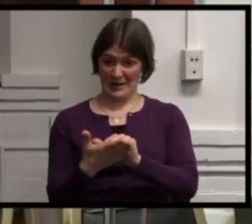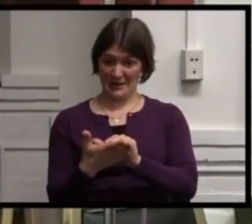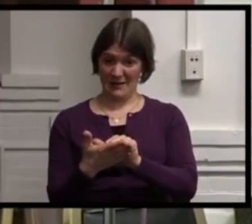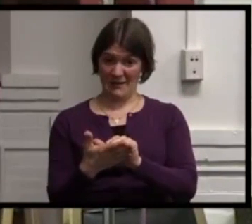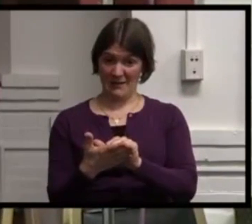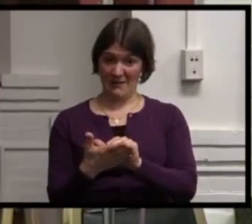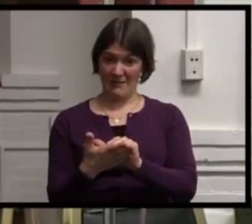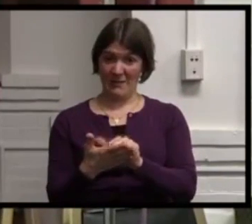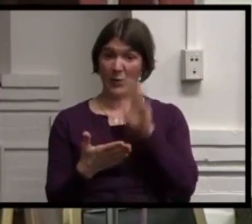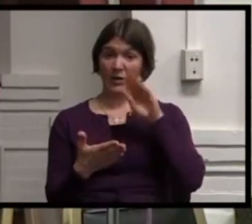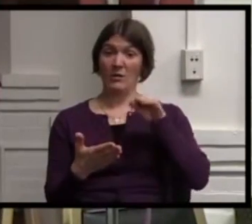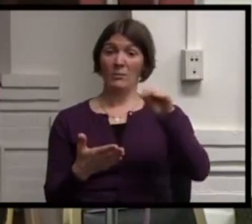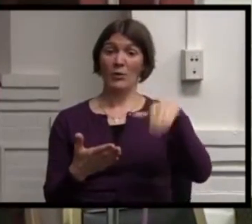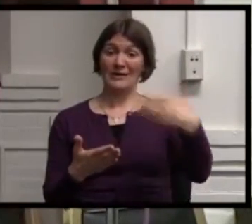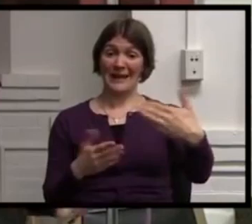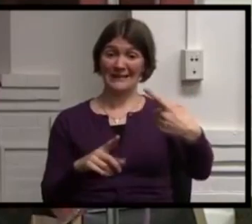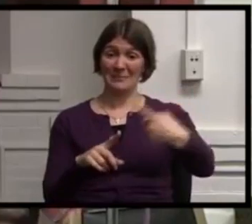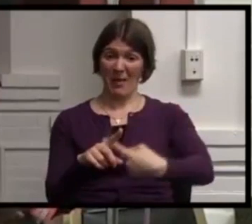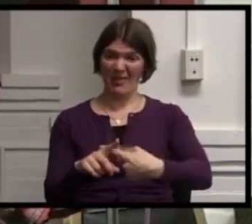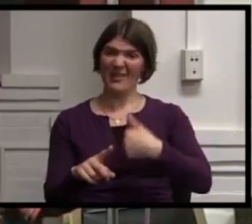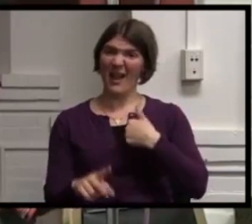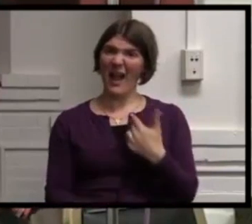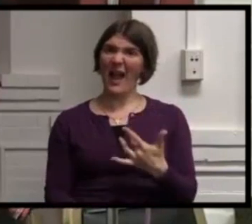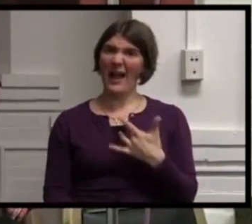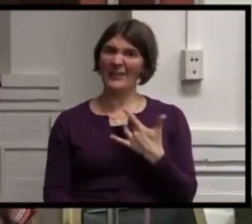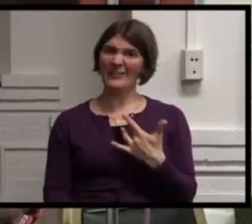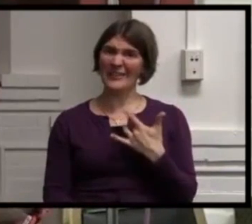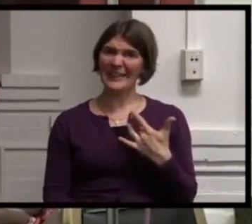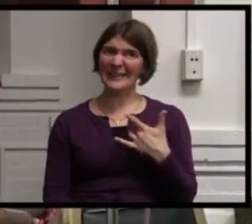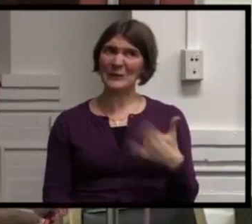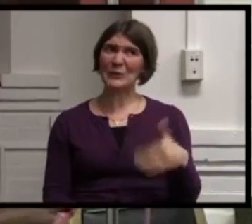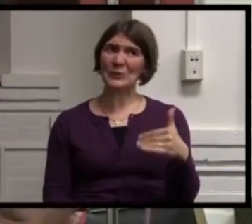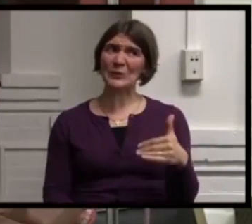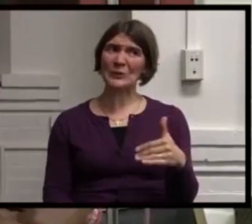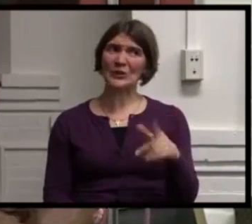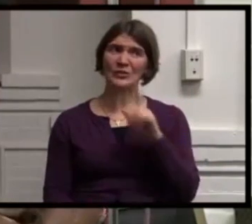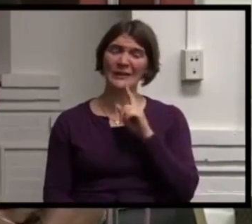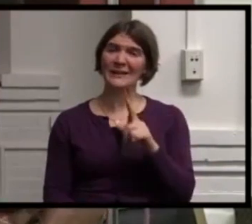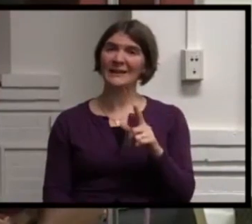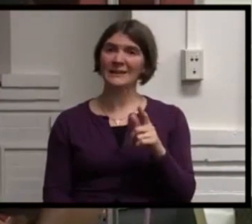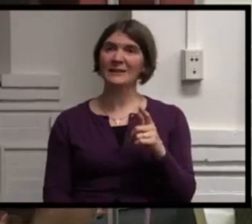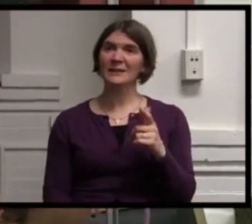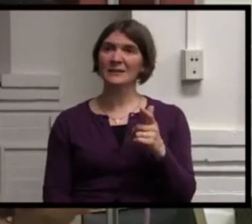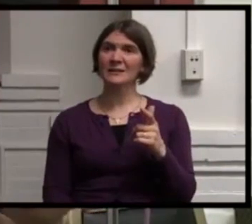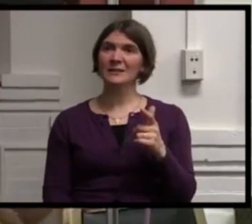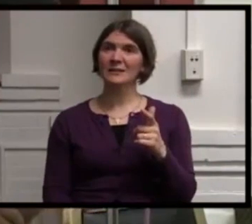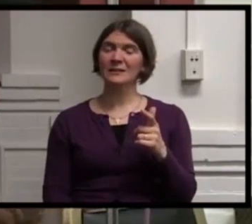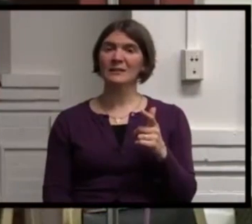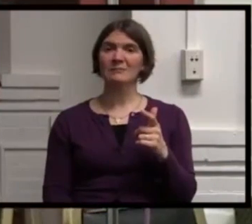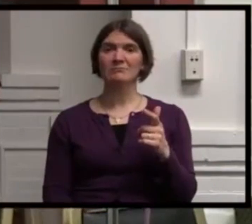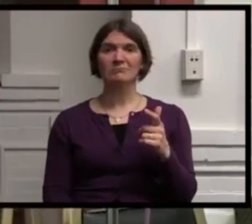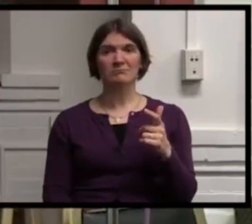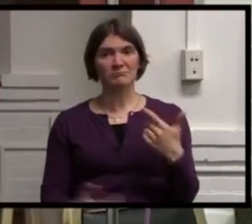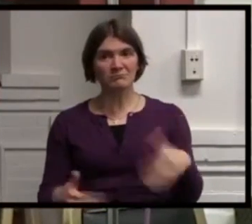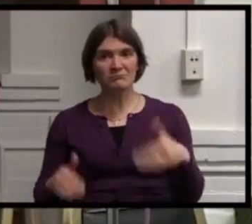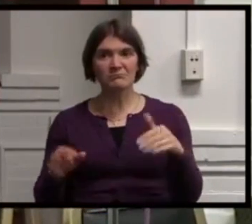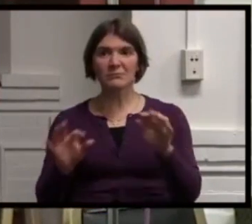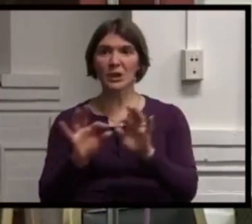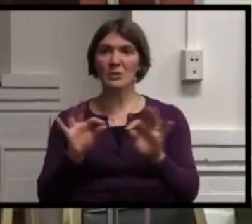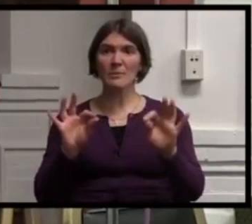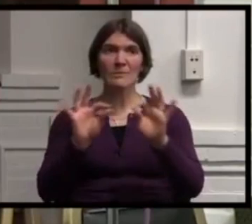another feeling that I have about the importance and the seriousness